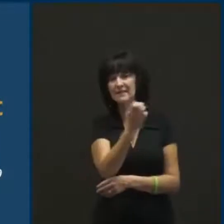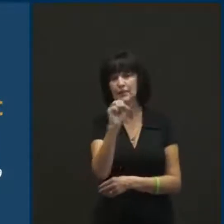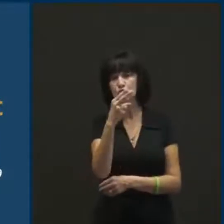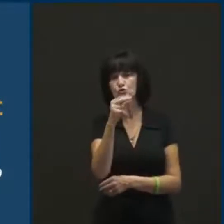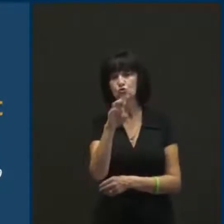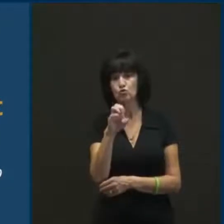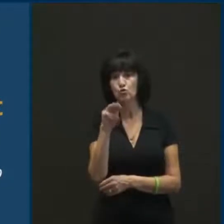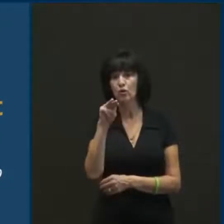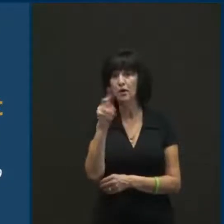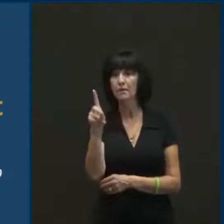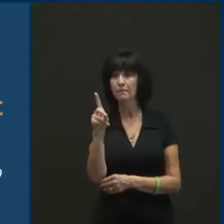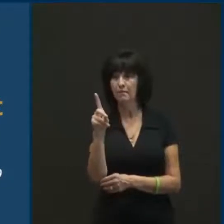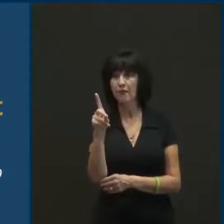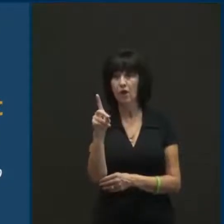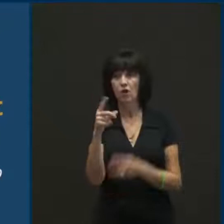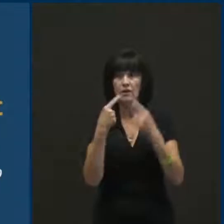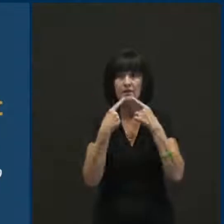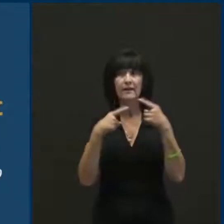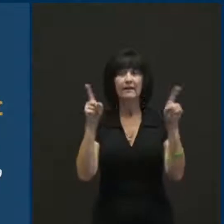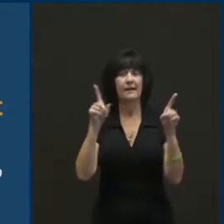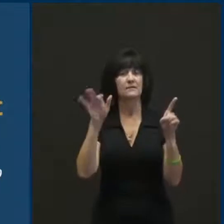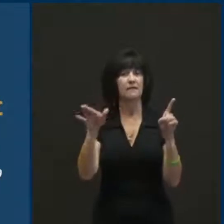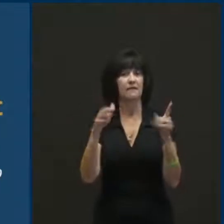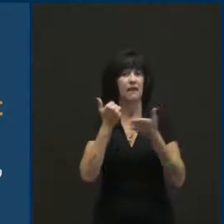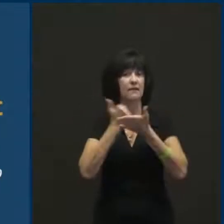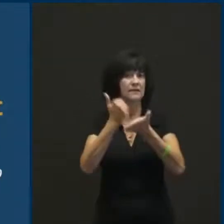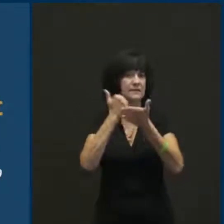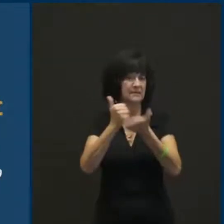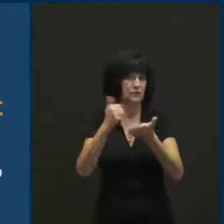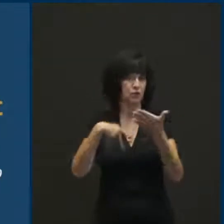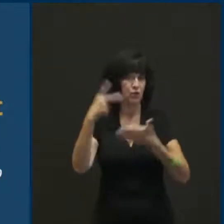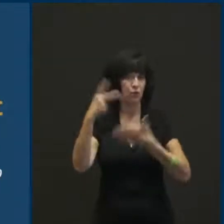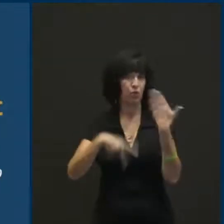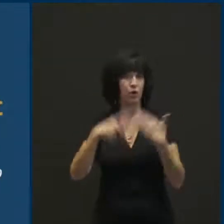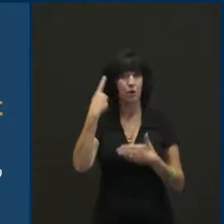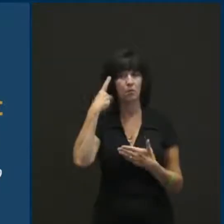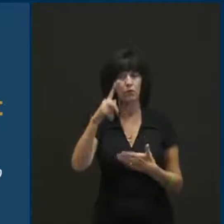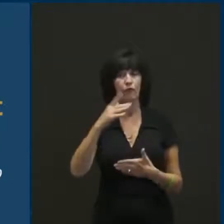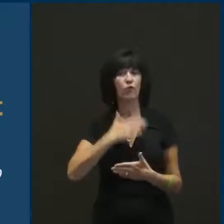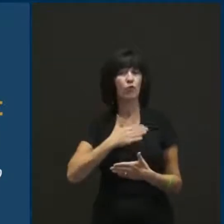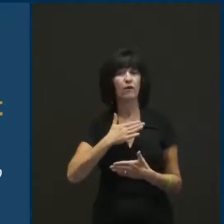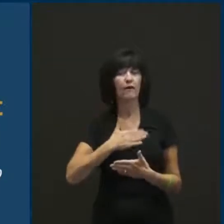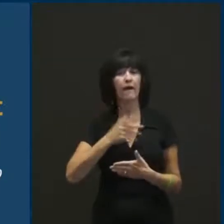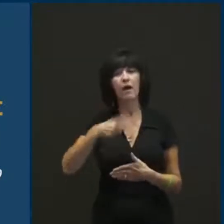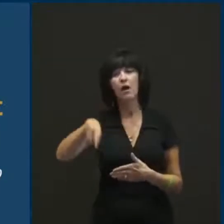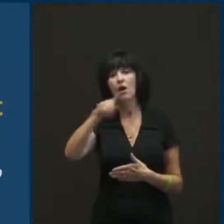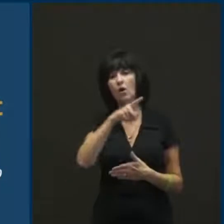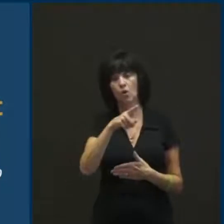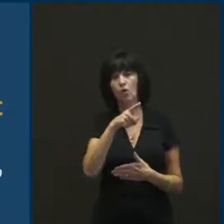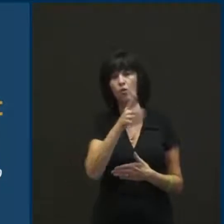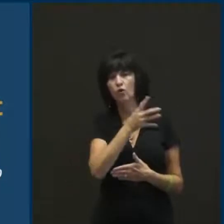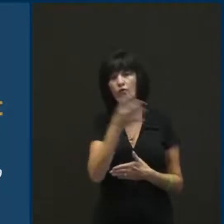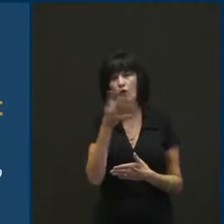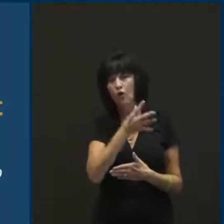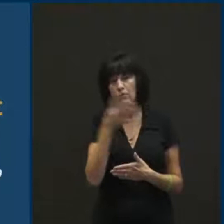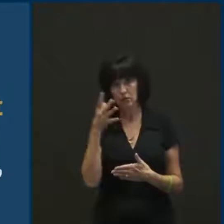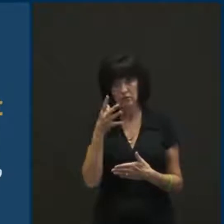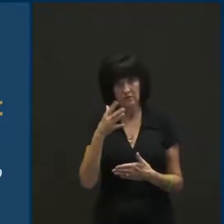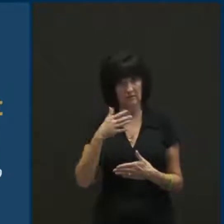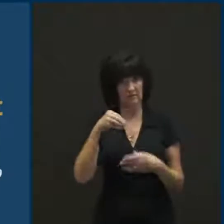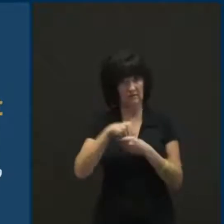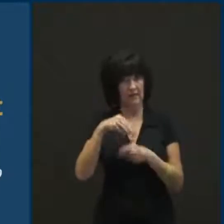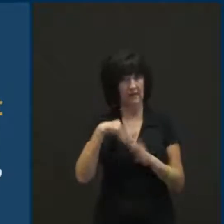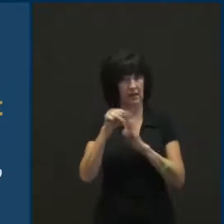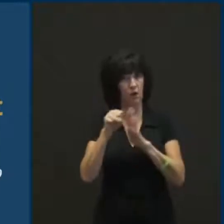announcing this assistance program for our family farmers in our state, basically, which are the backbone of